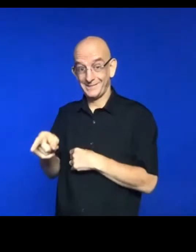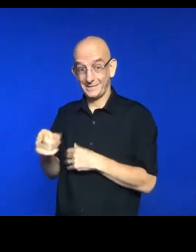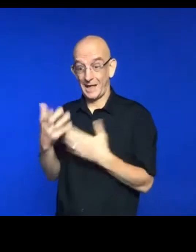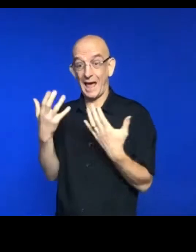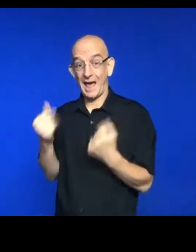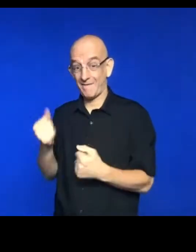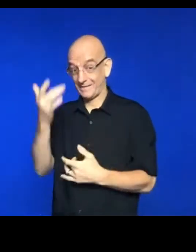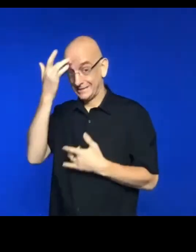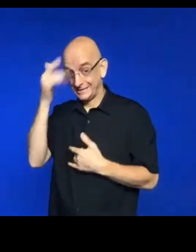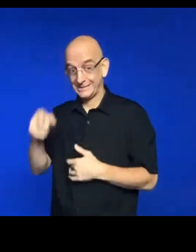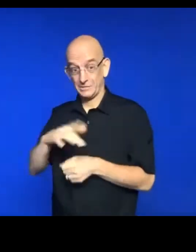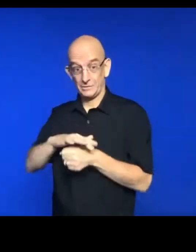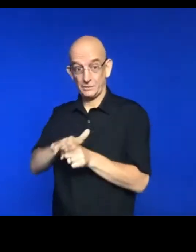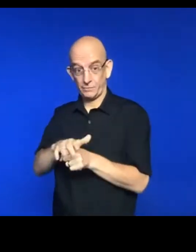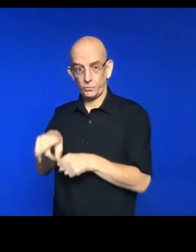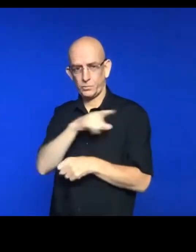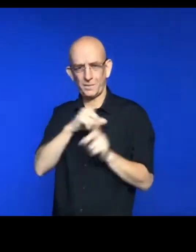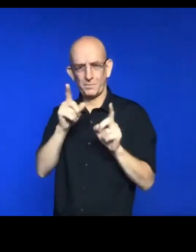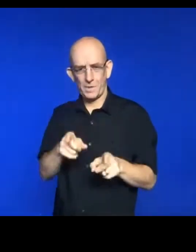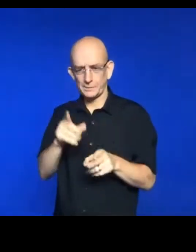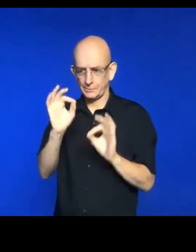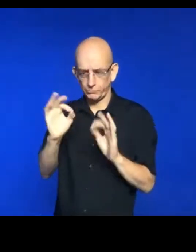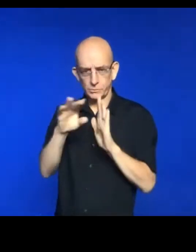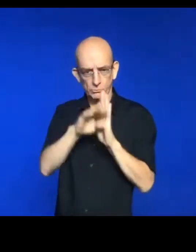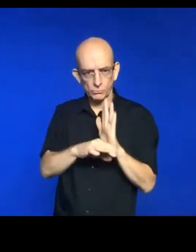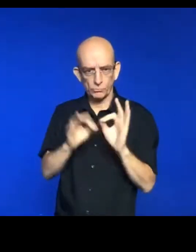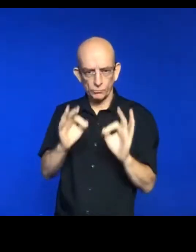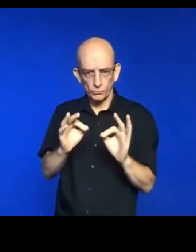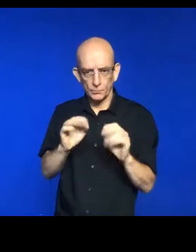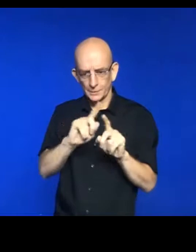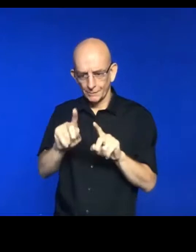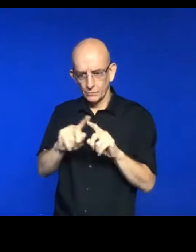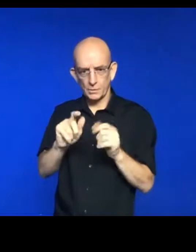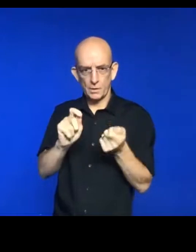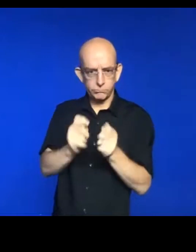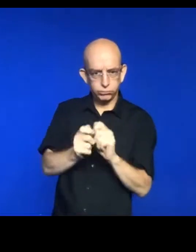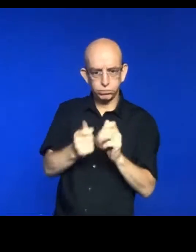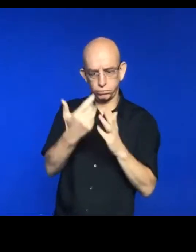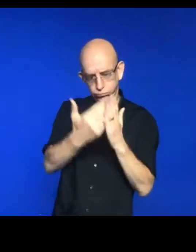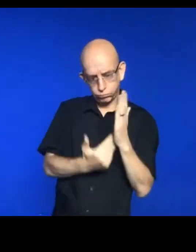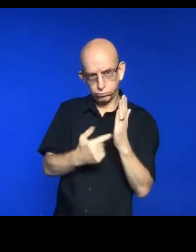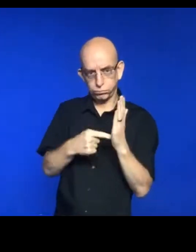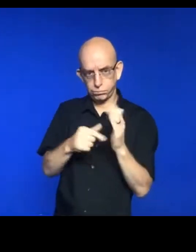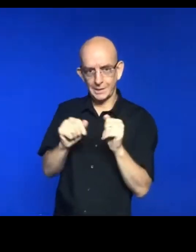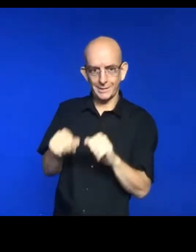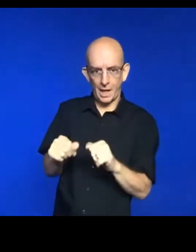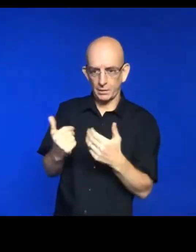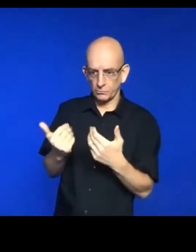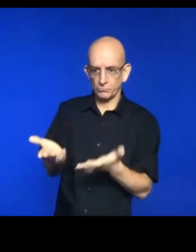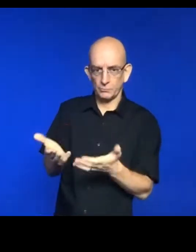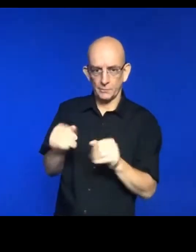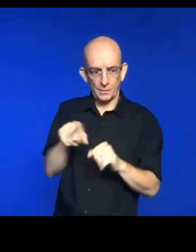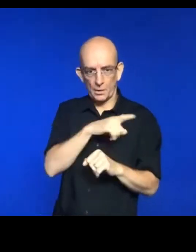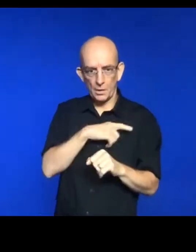that accommodations are done so that there is an immediate access to